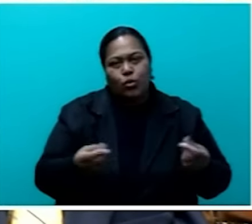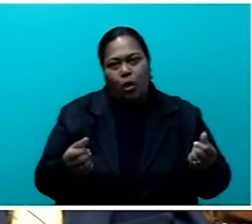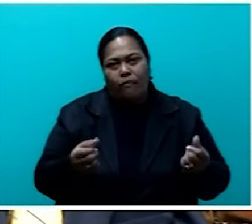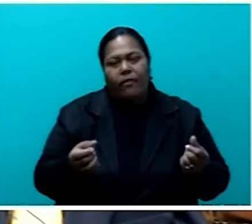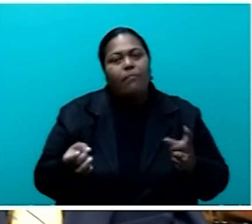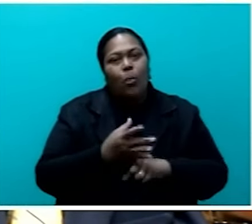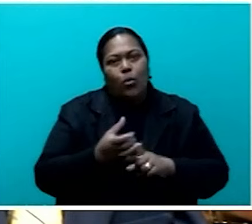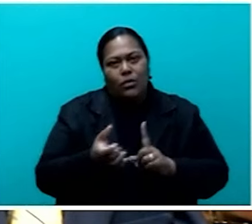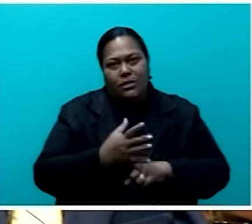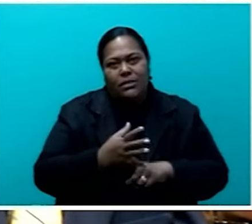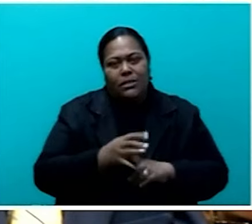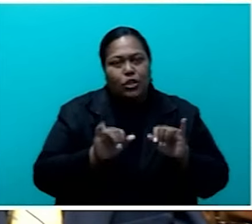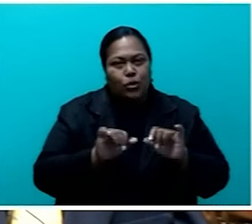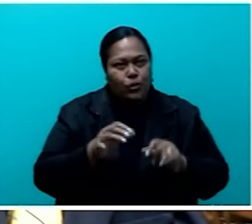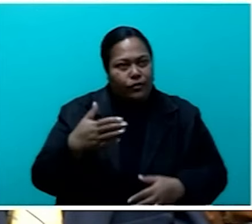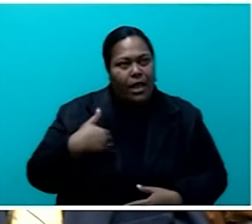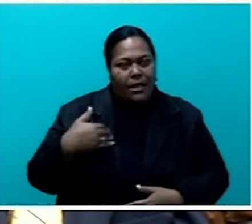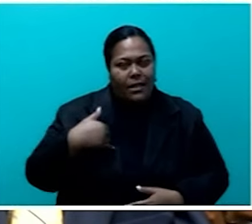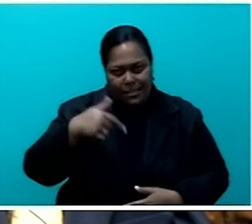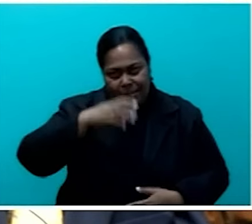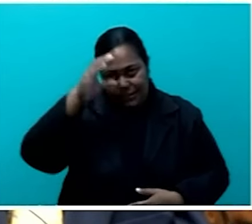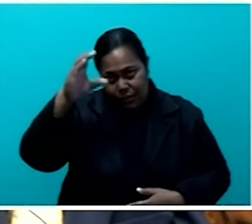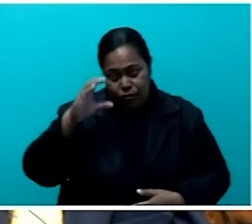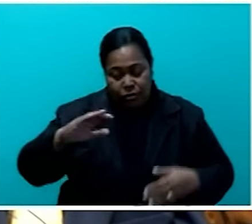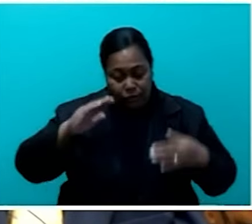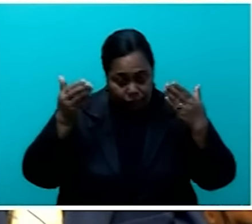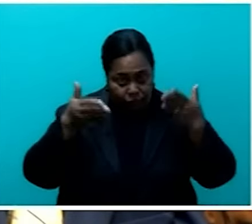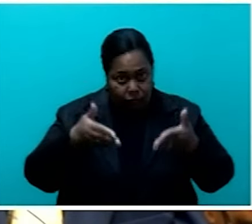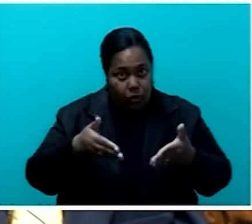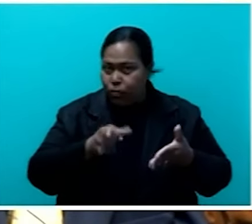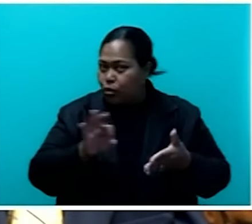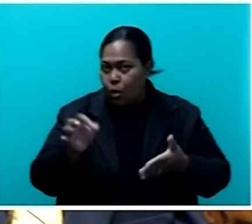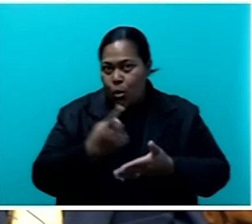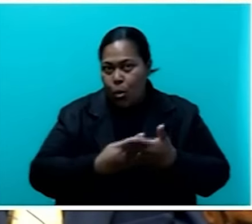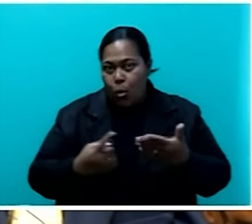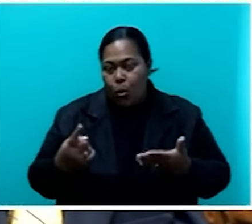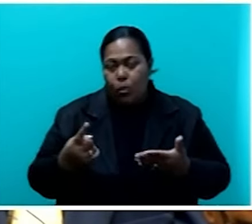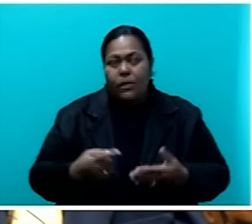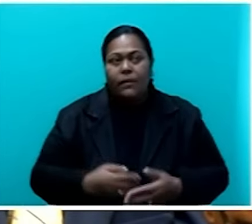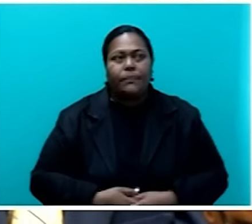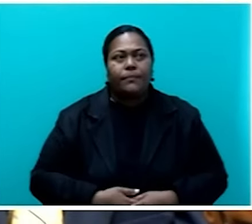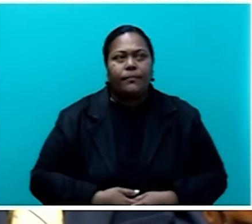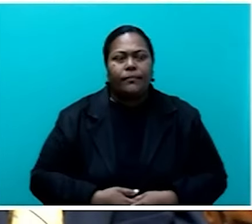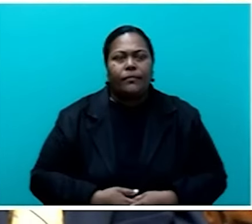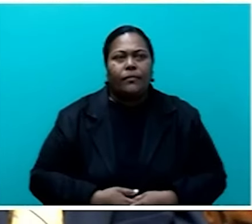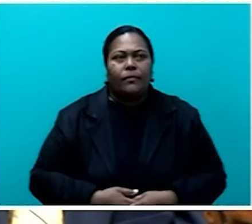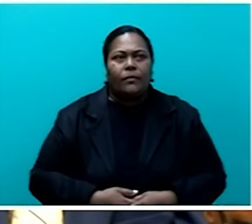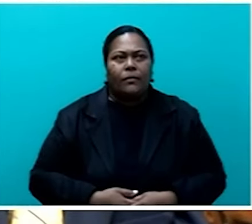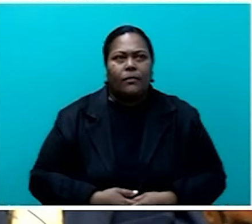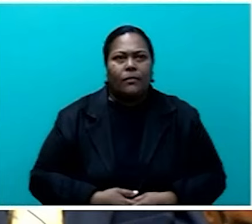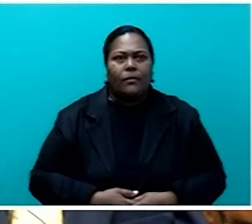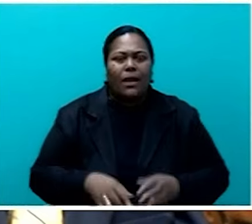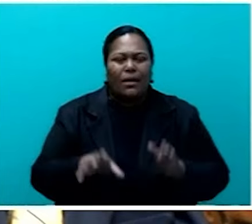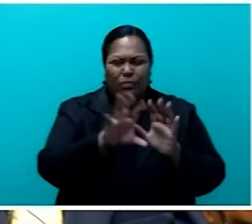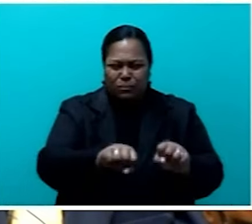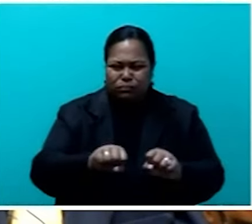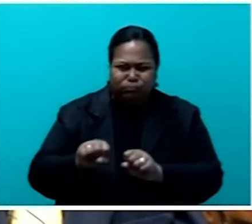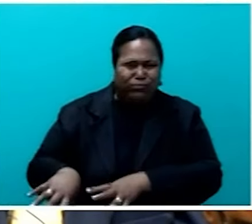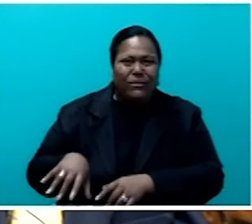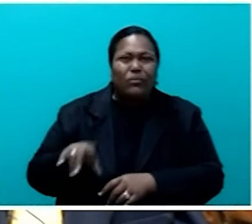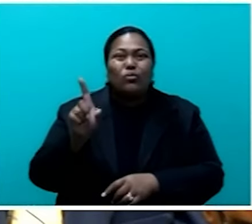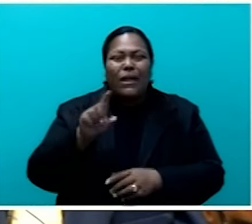our nation. Furthermore, the focus should not be only battling the disease, but also investing in